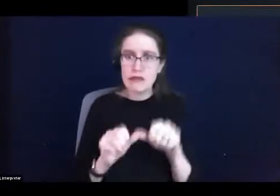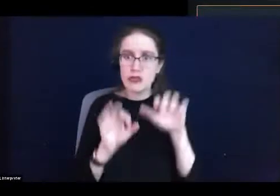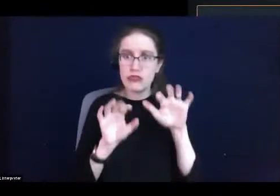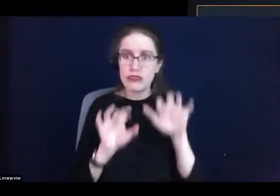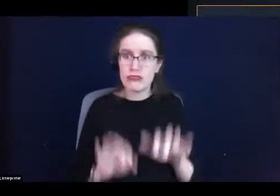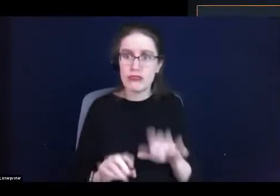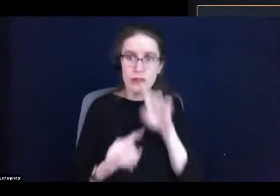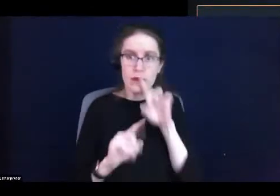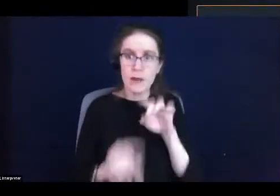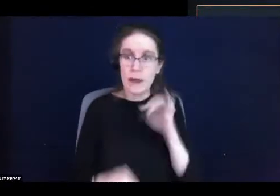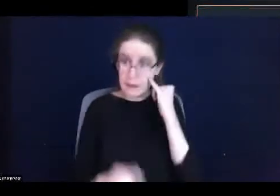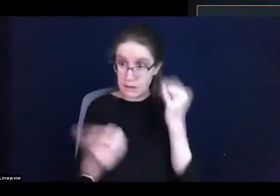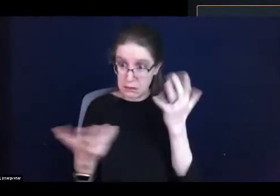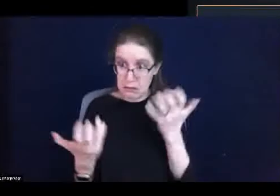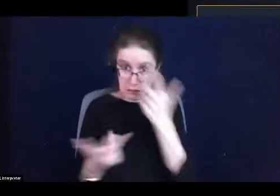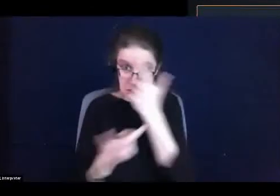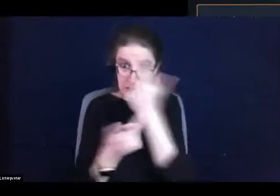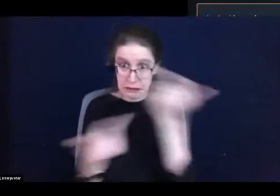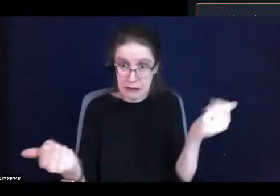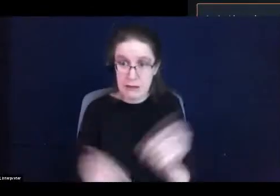like.